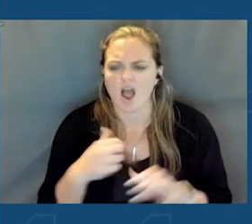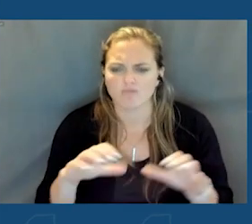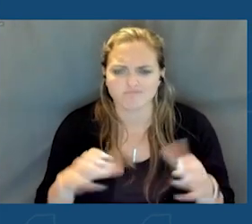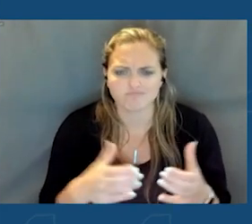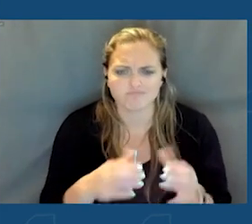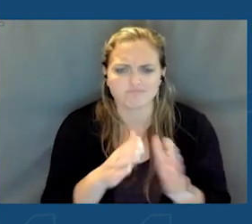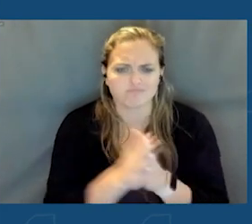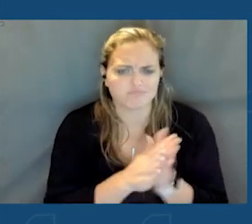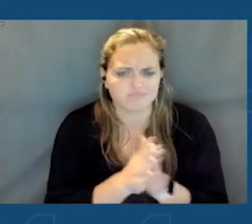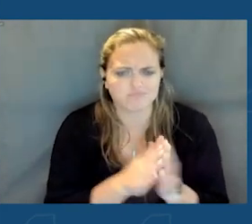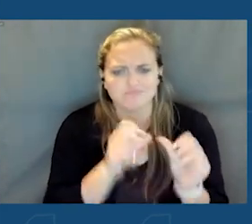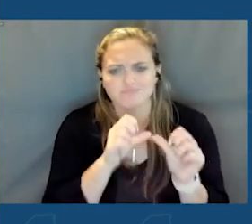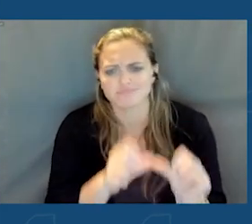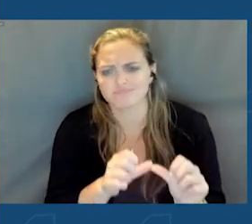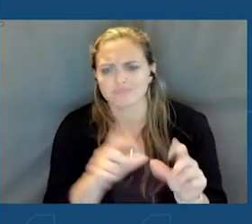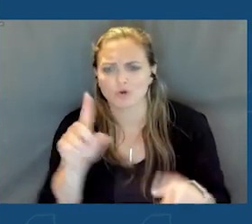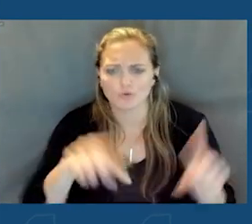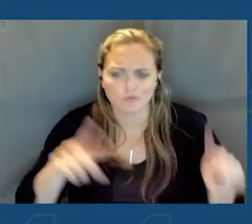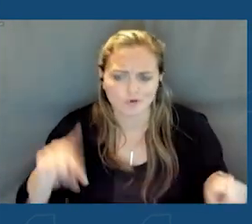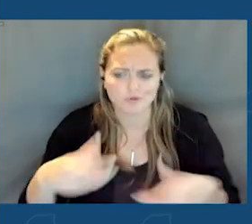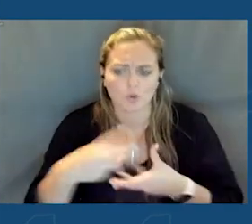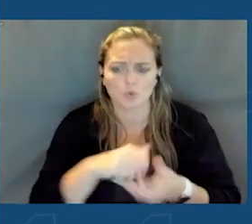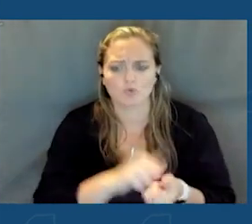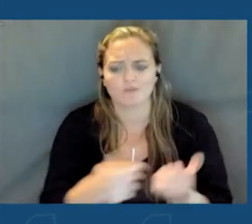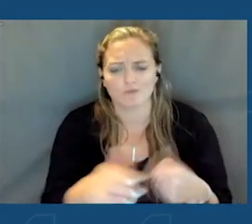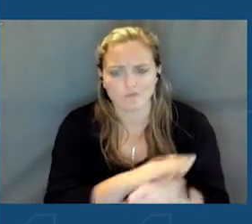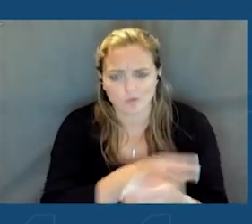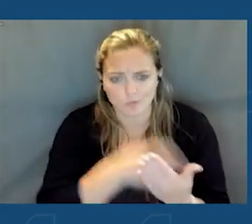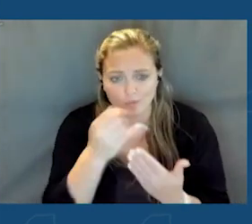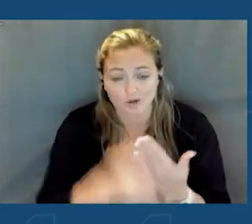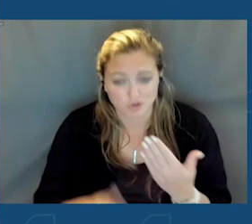greater diversity and inclusion across the project. You have heard that.